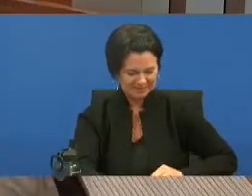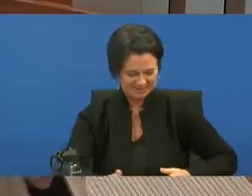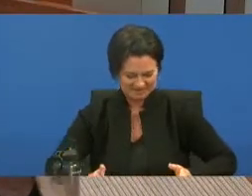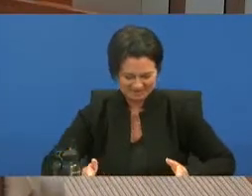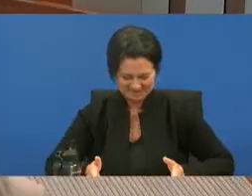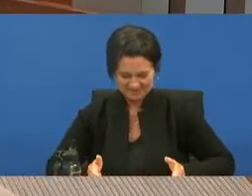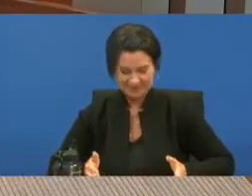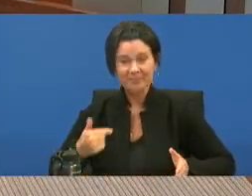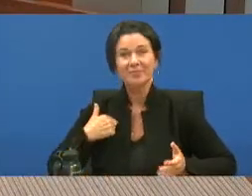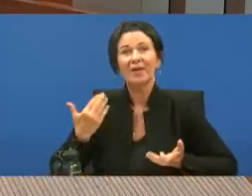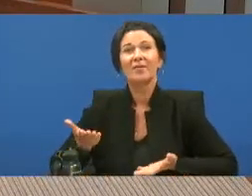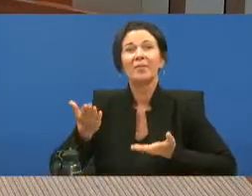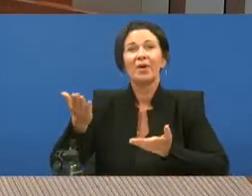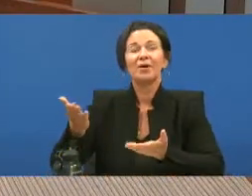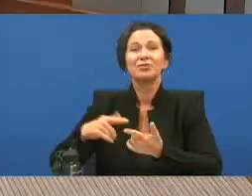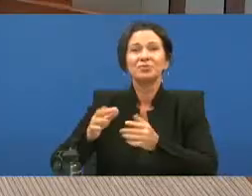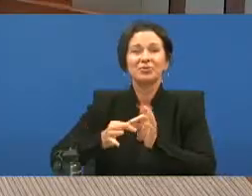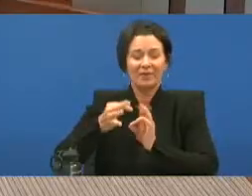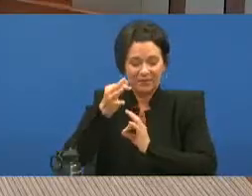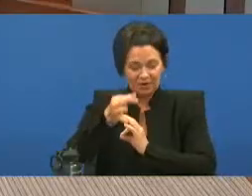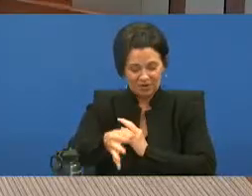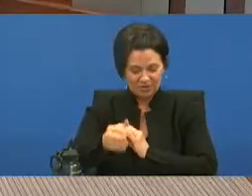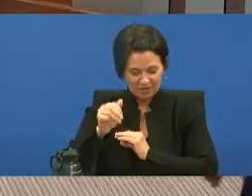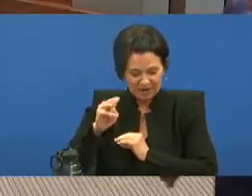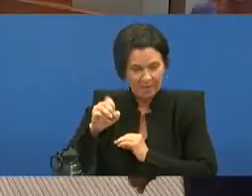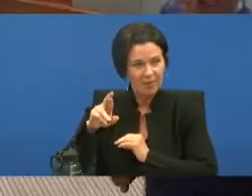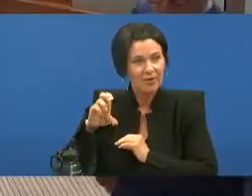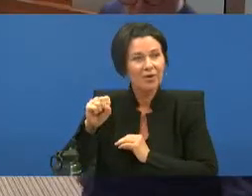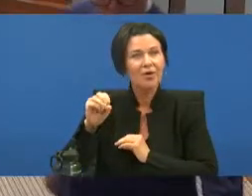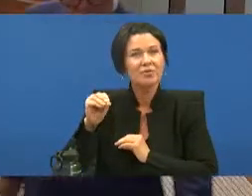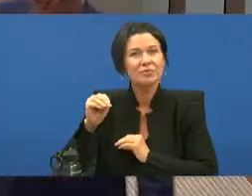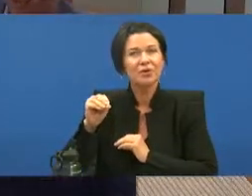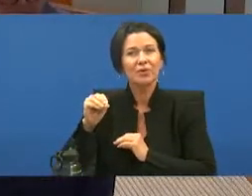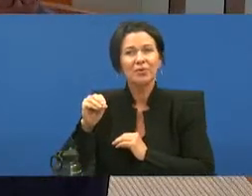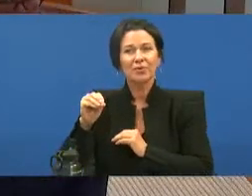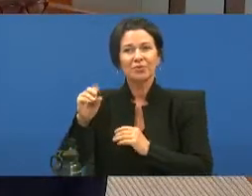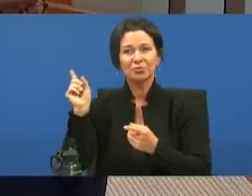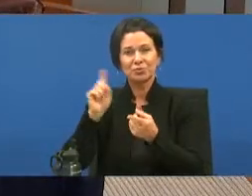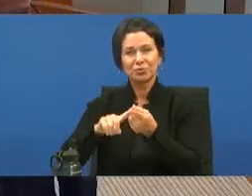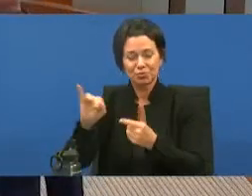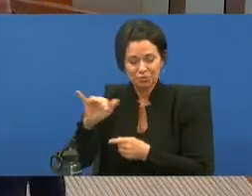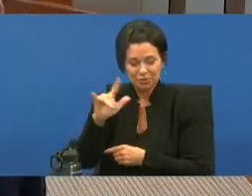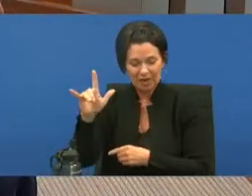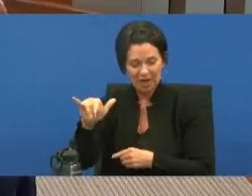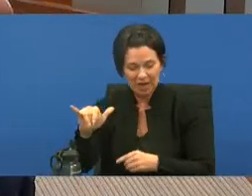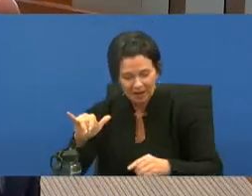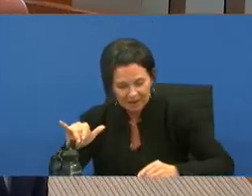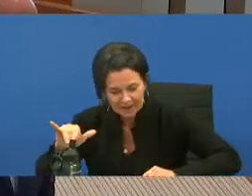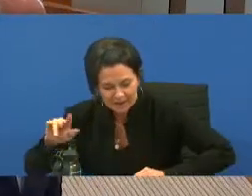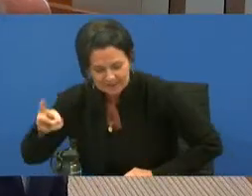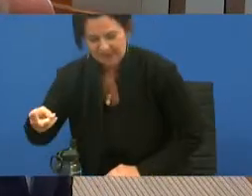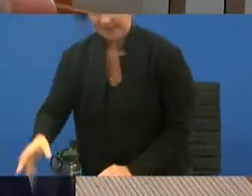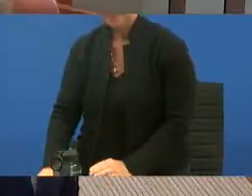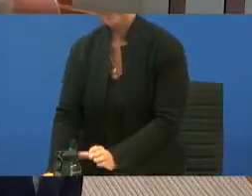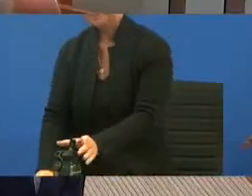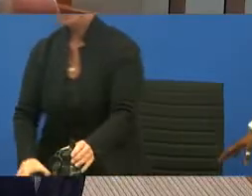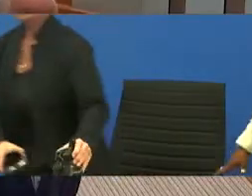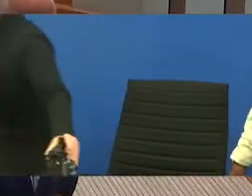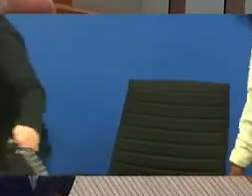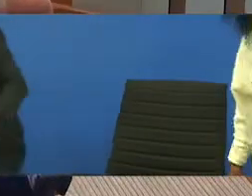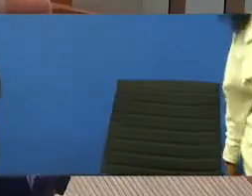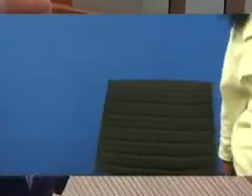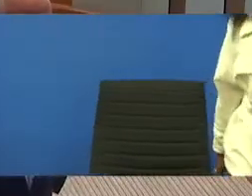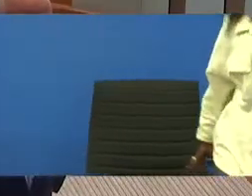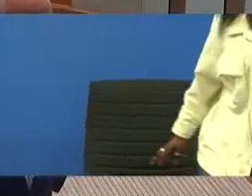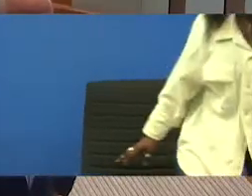We have a motion to defer by Councilwoman Amorosa, till July meeting, second by Councilwoman Coleman.